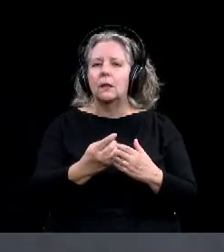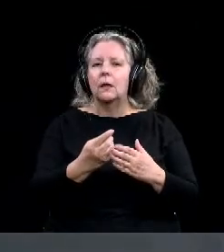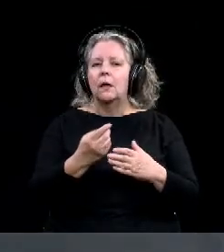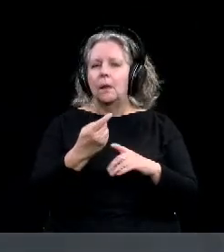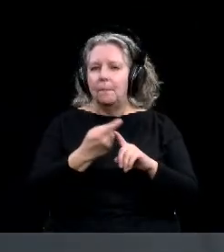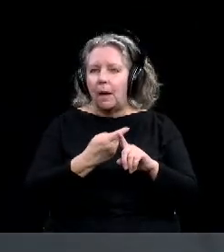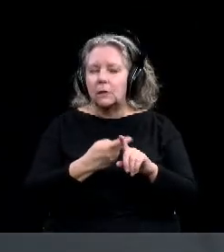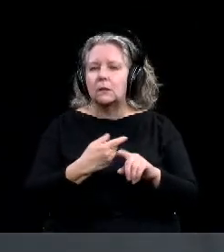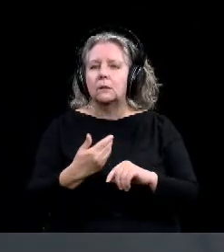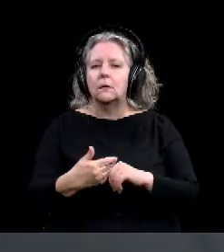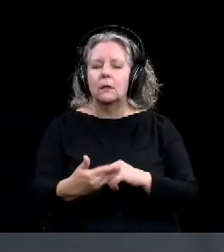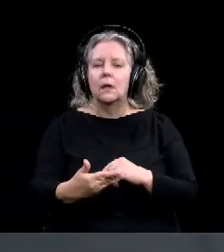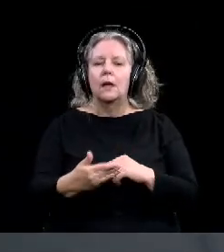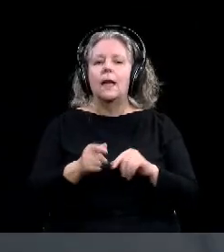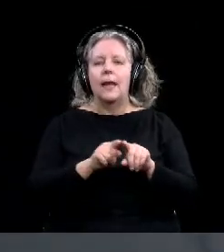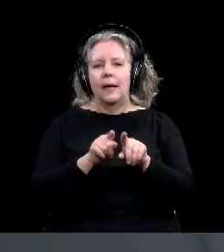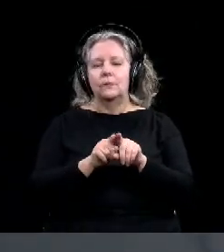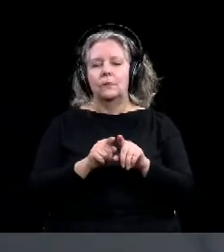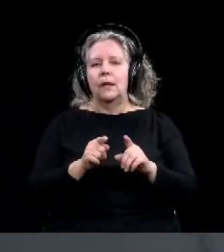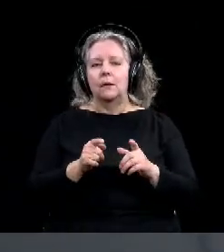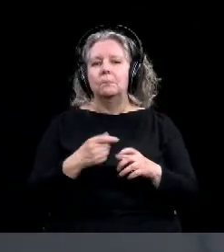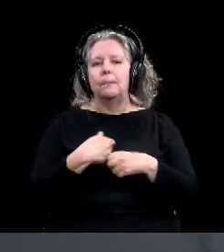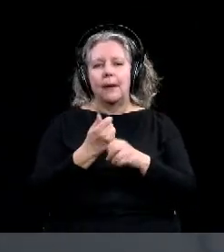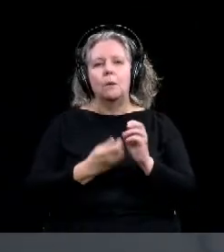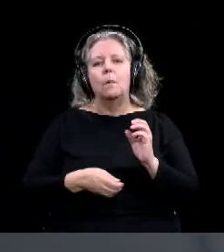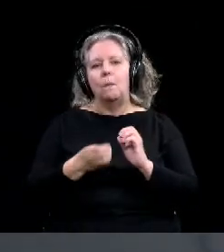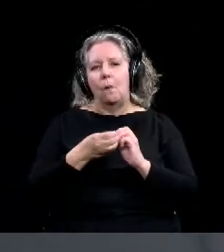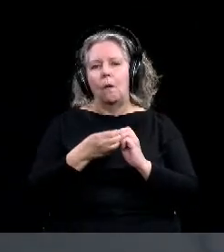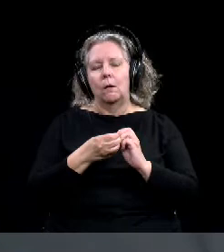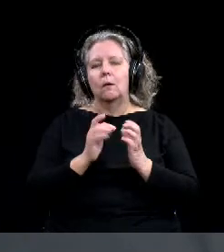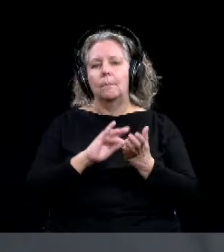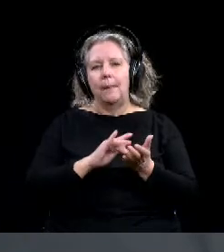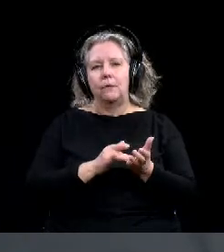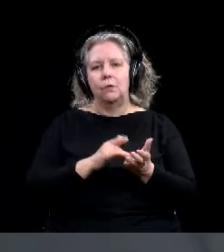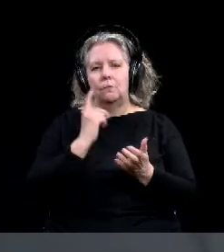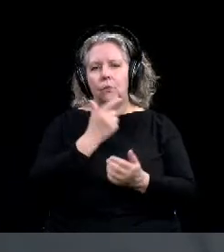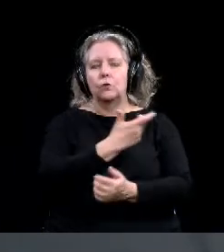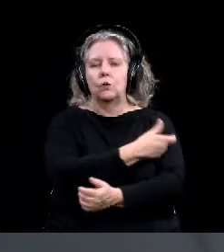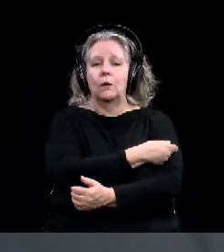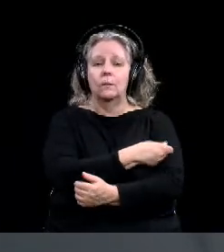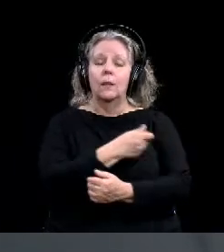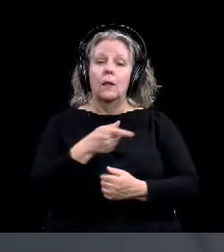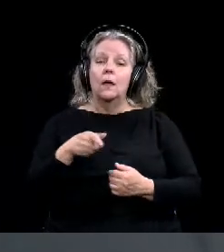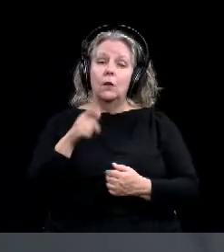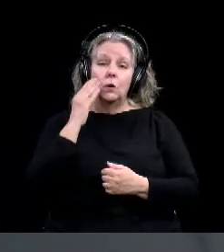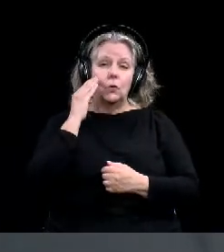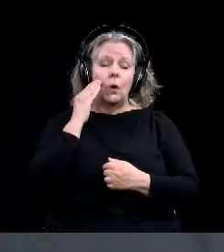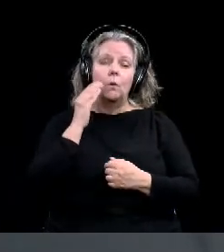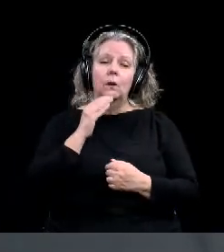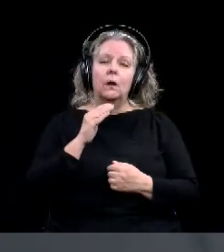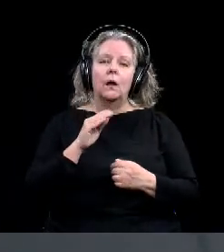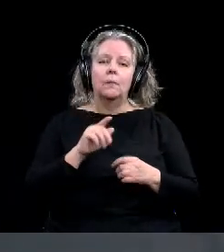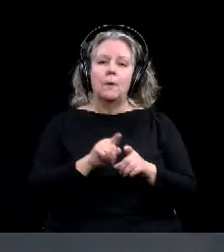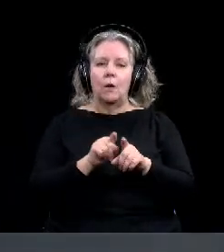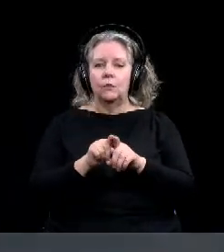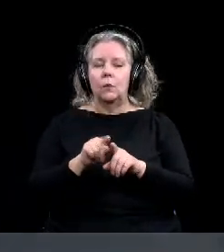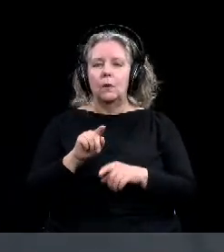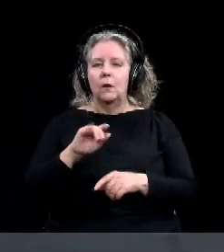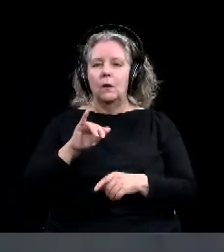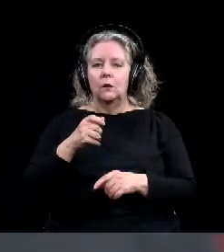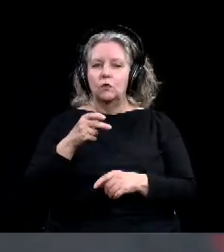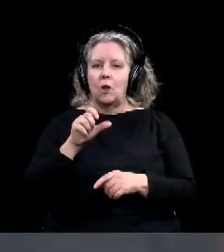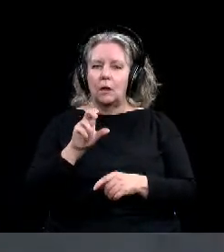As you know, Johnson & Johnson is in the news a lot about hopefully getting an approval here fairly quickly, and